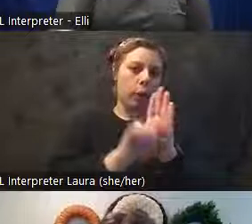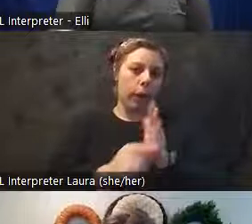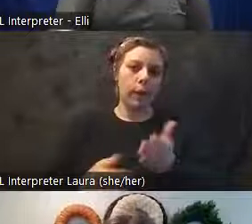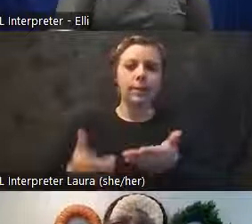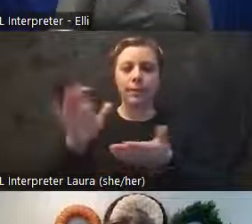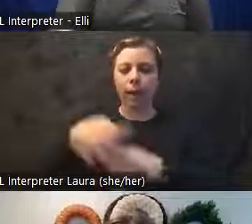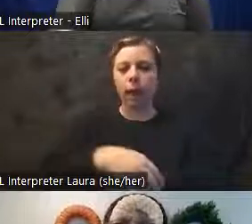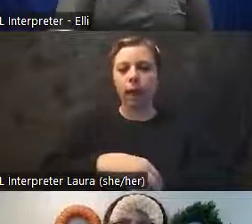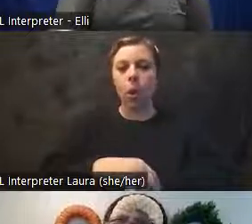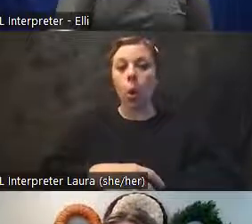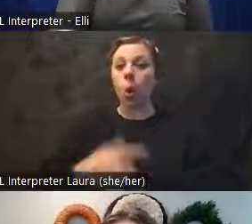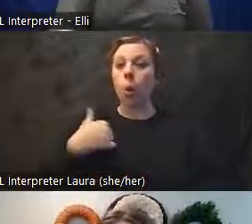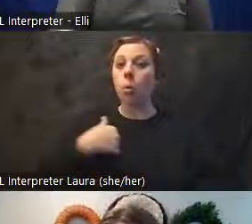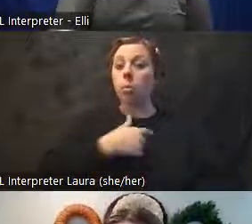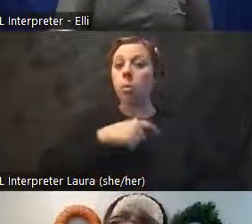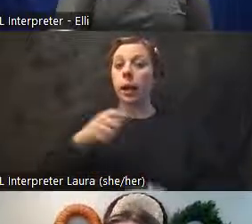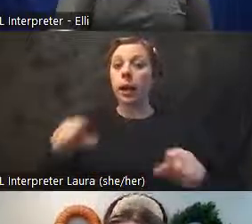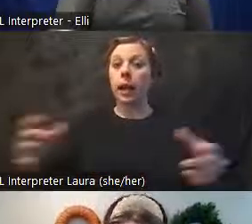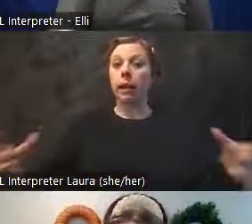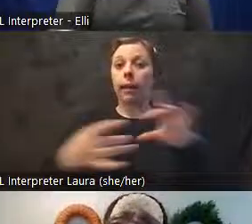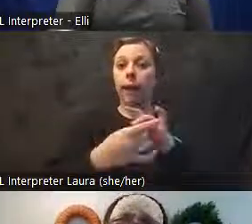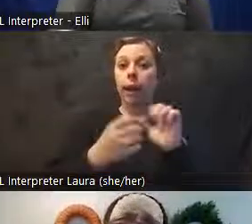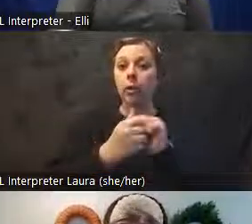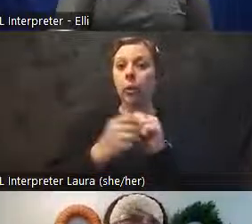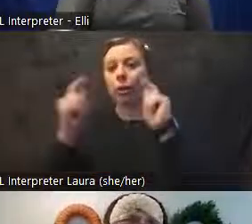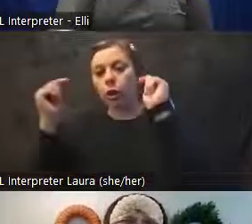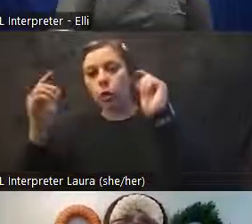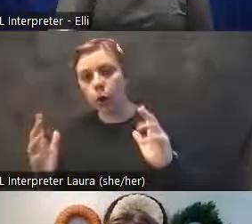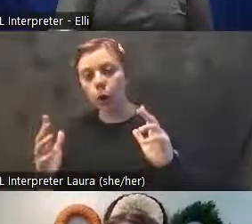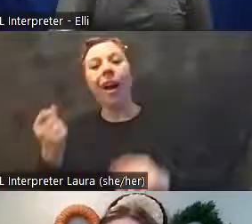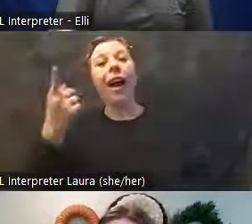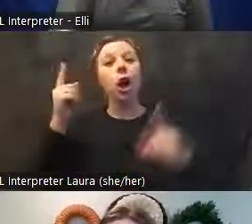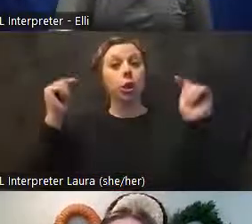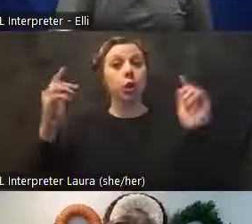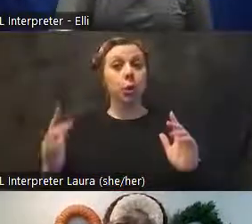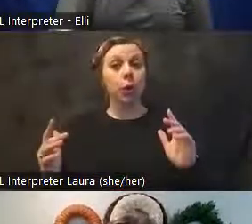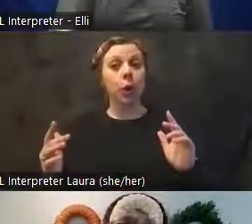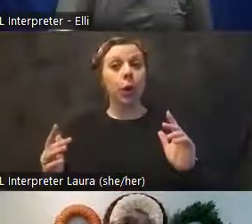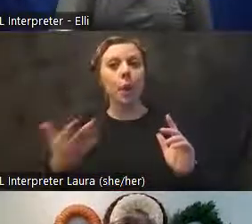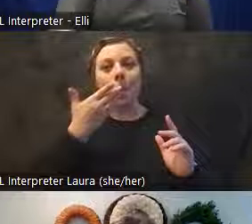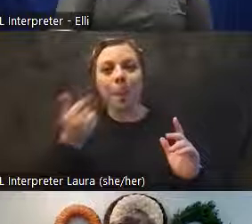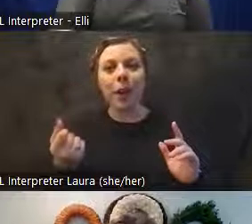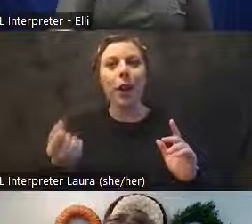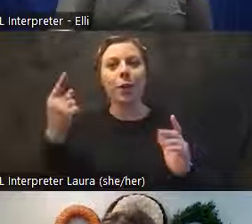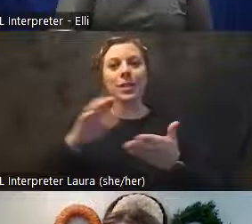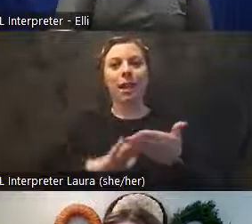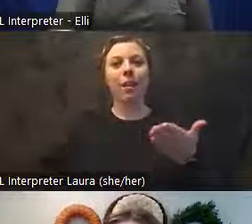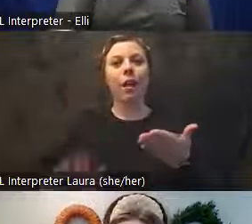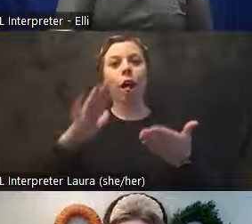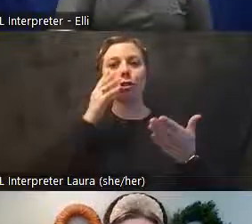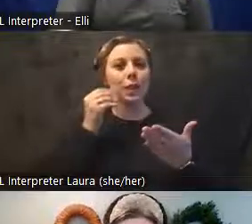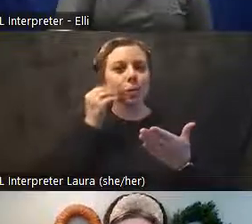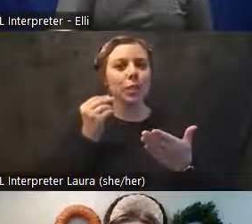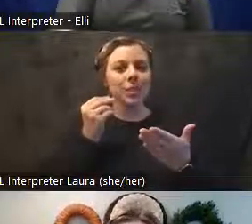them with those folks? And those tutors have a better idea of what it is like to be in college today. so they can